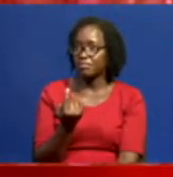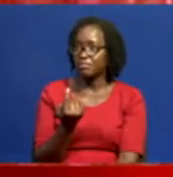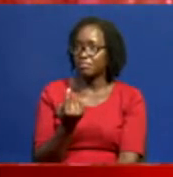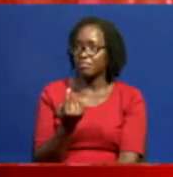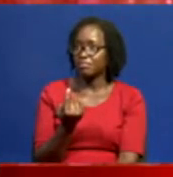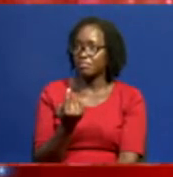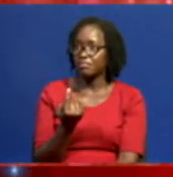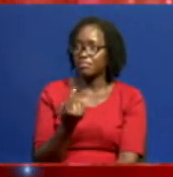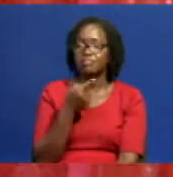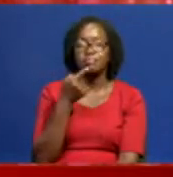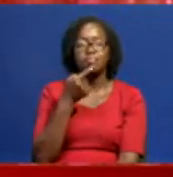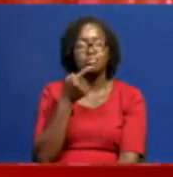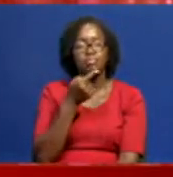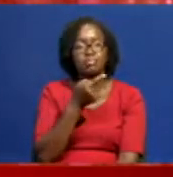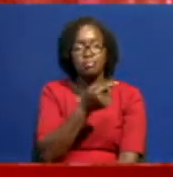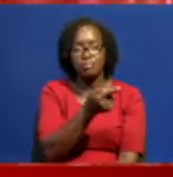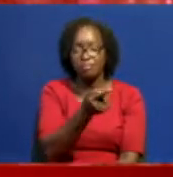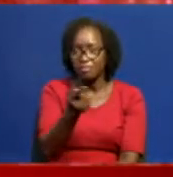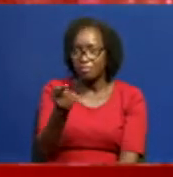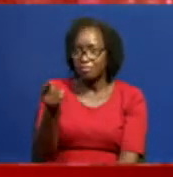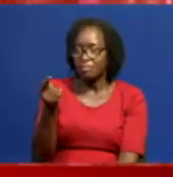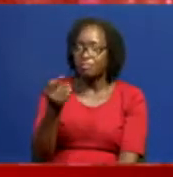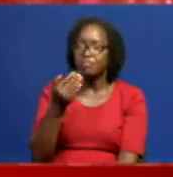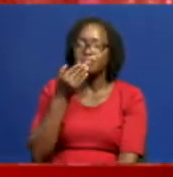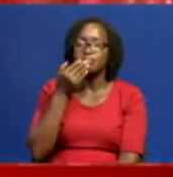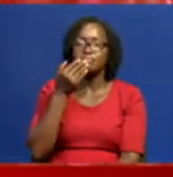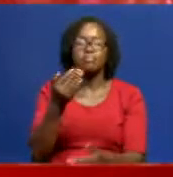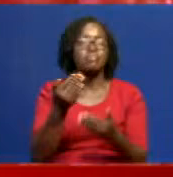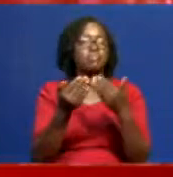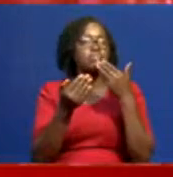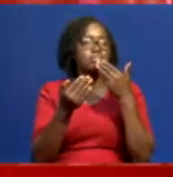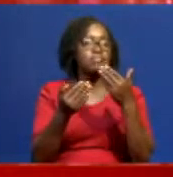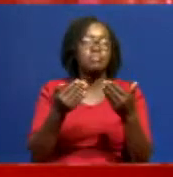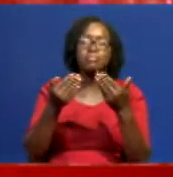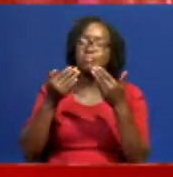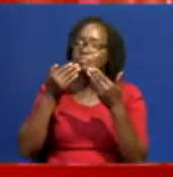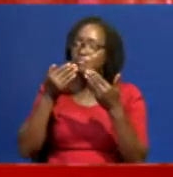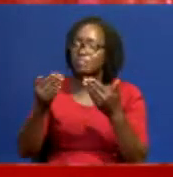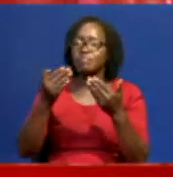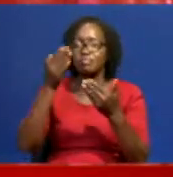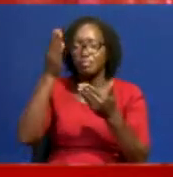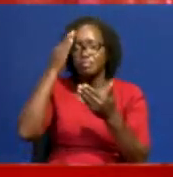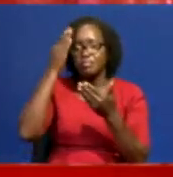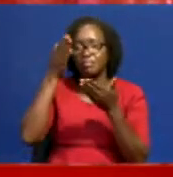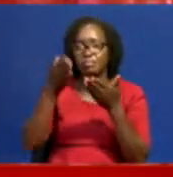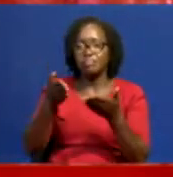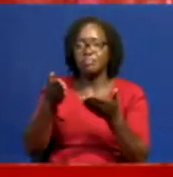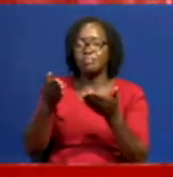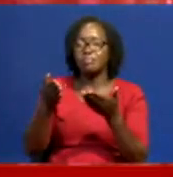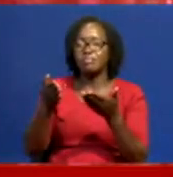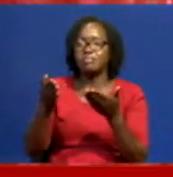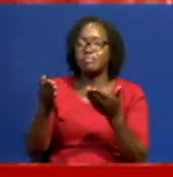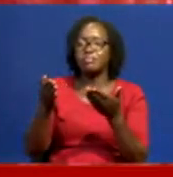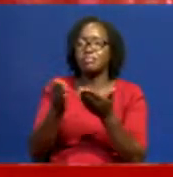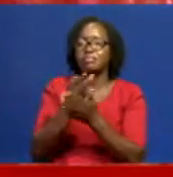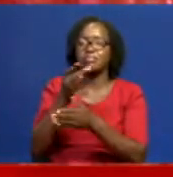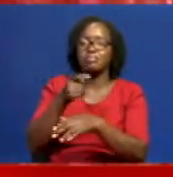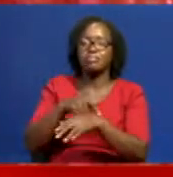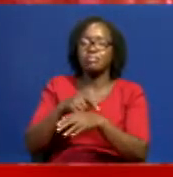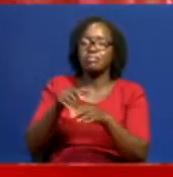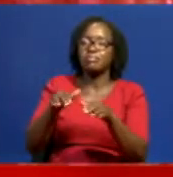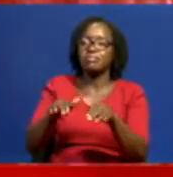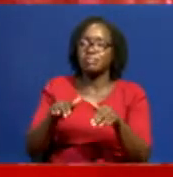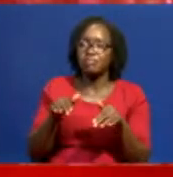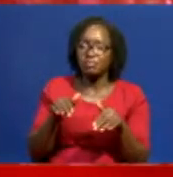I want to say to all of us, asanteni sana. I know we will be here for a while as we wait